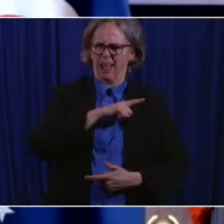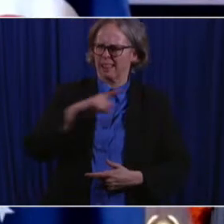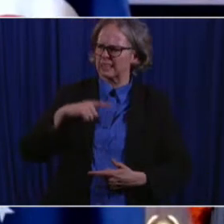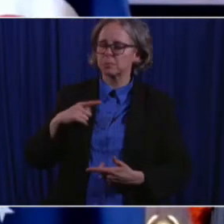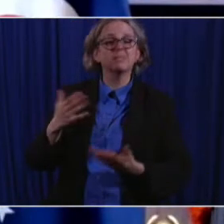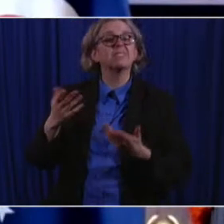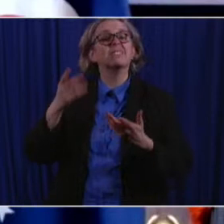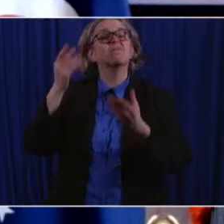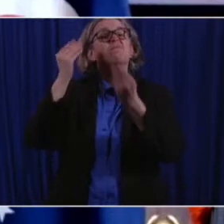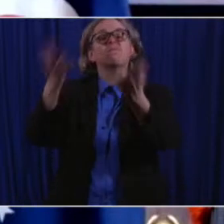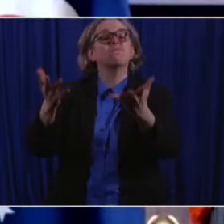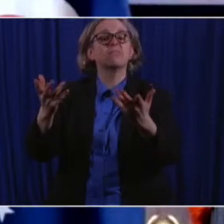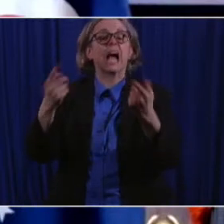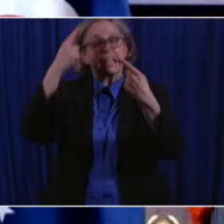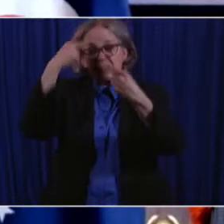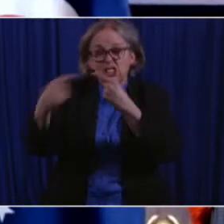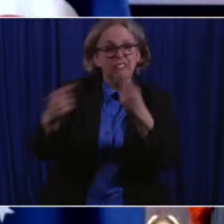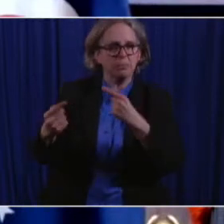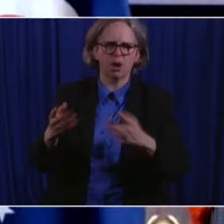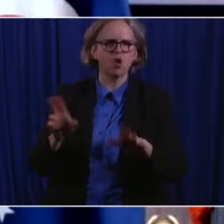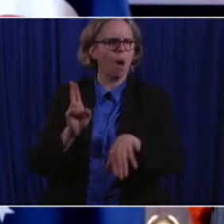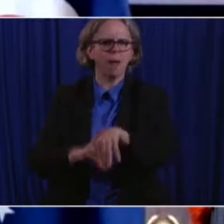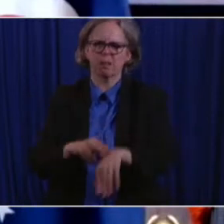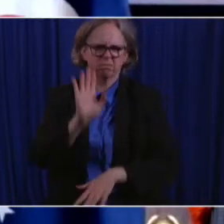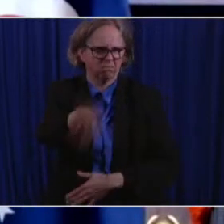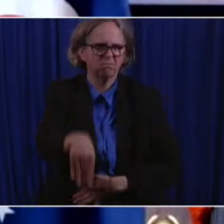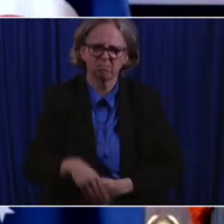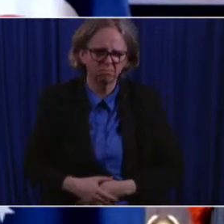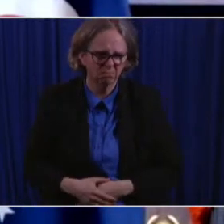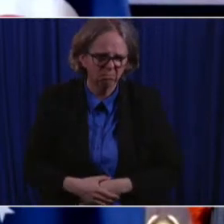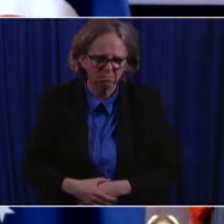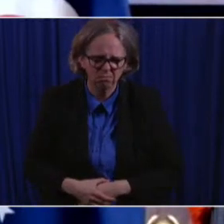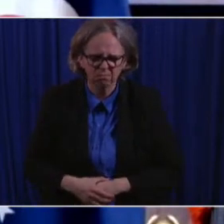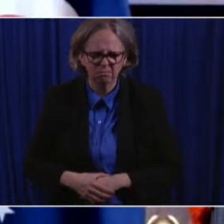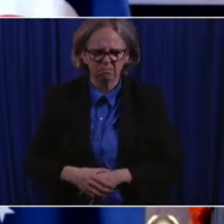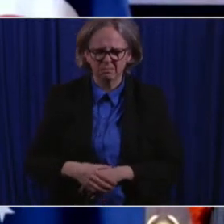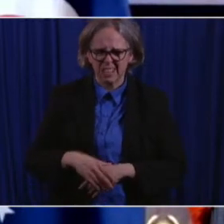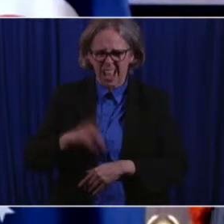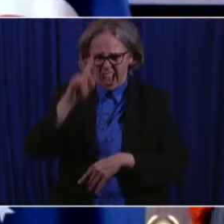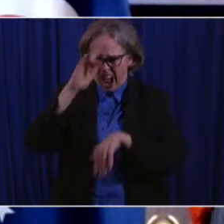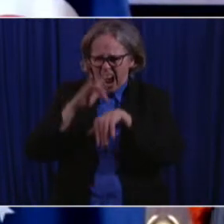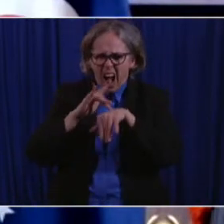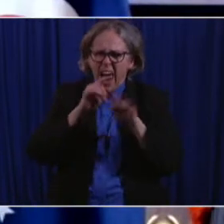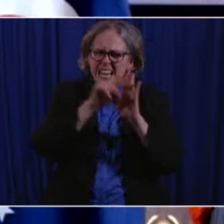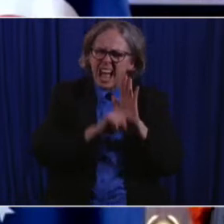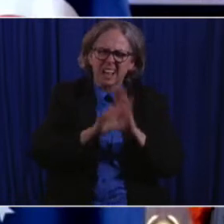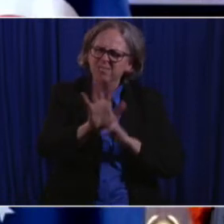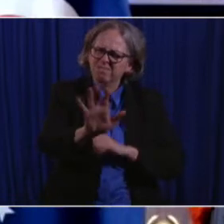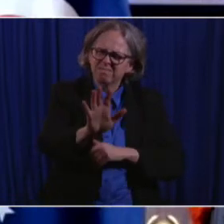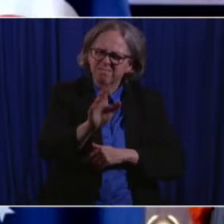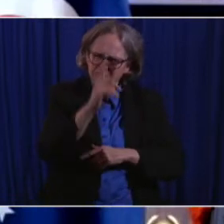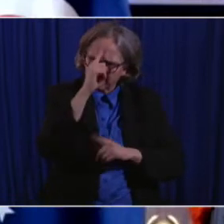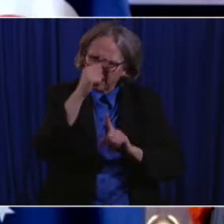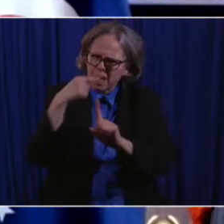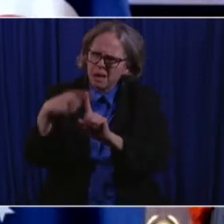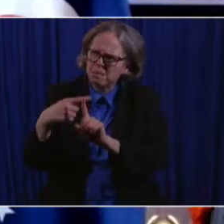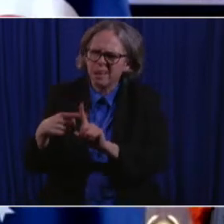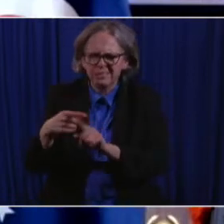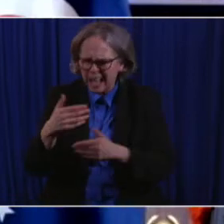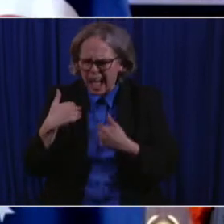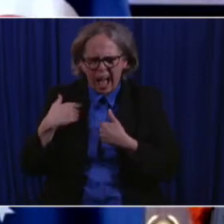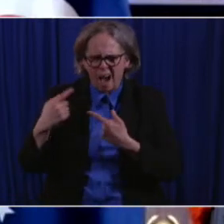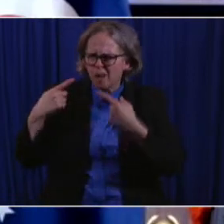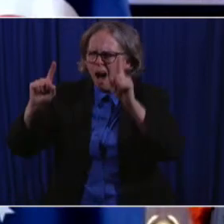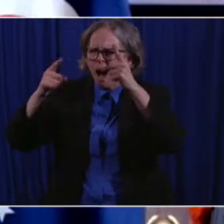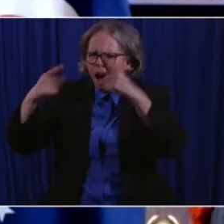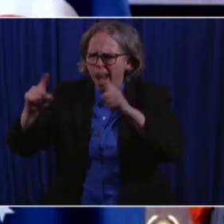but there's a long list of accomplishments of where we've worked well. The governor's worked well with the legislature. He mentioned some of them. The H2